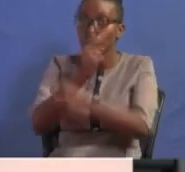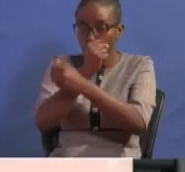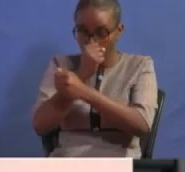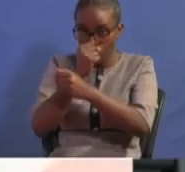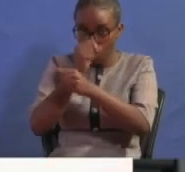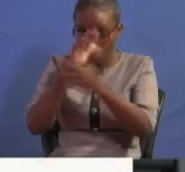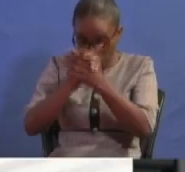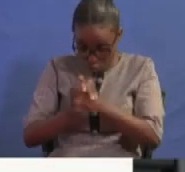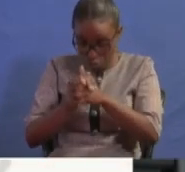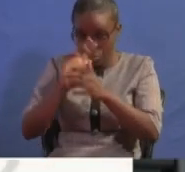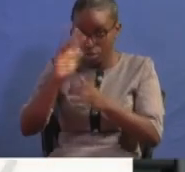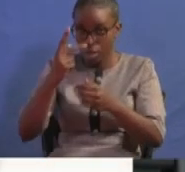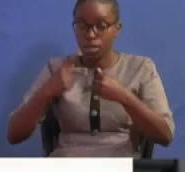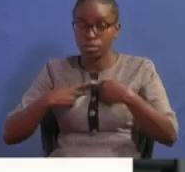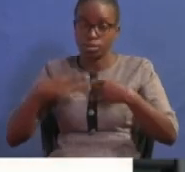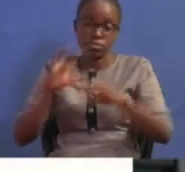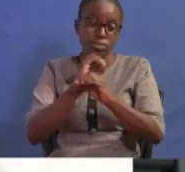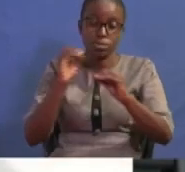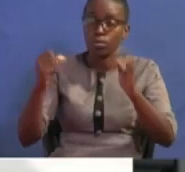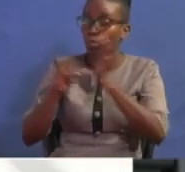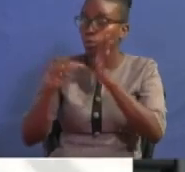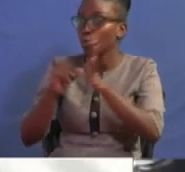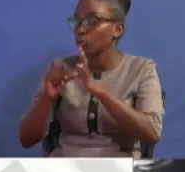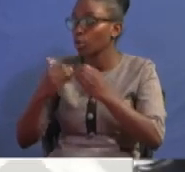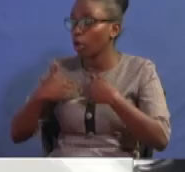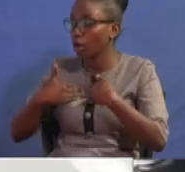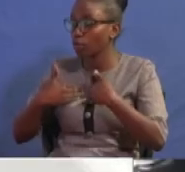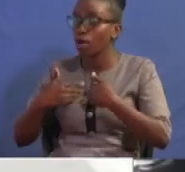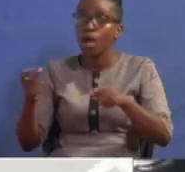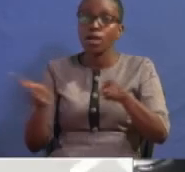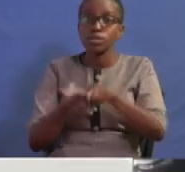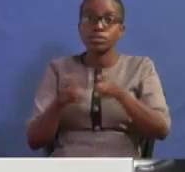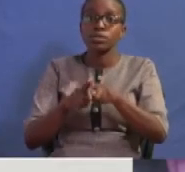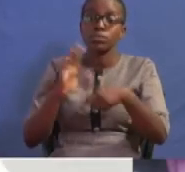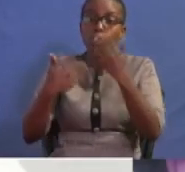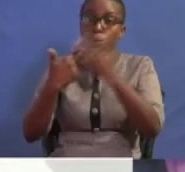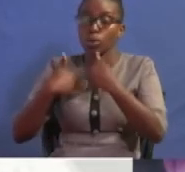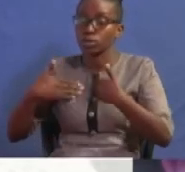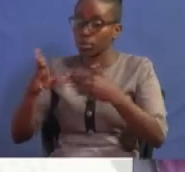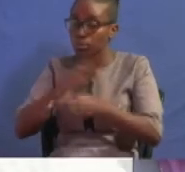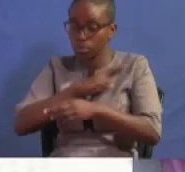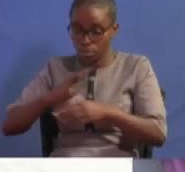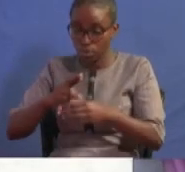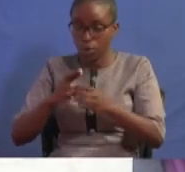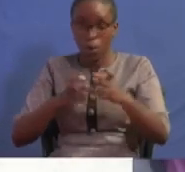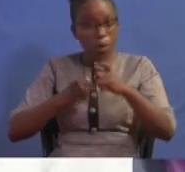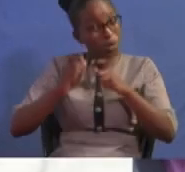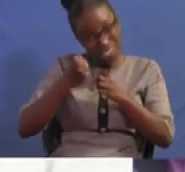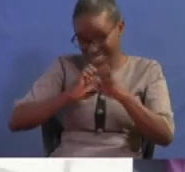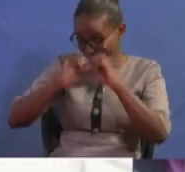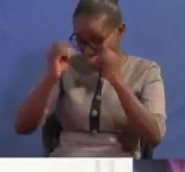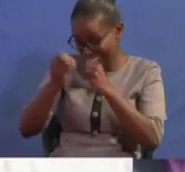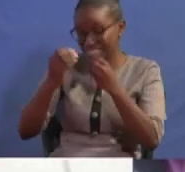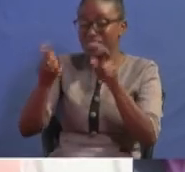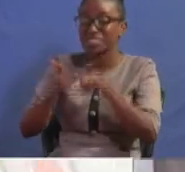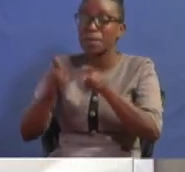compromised in whatsoever manner. The draft Religious Organization Bill 2024, which was